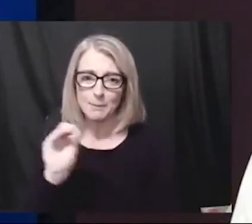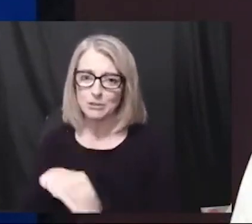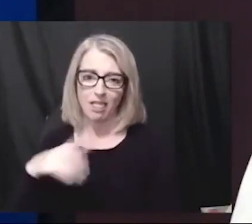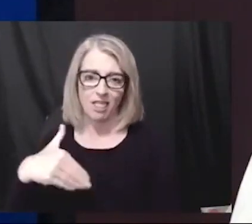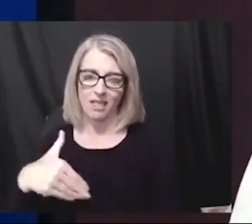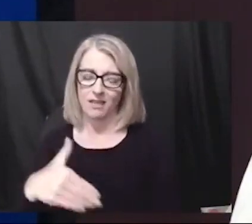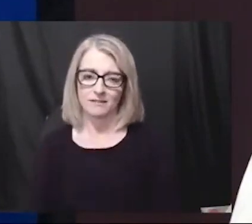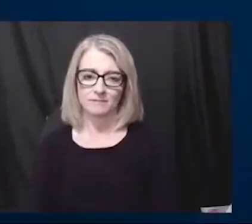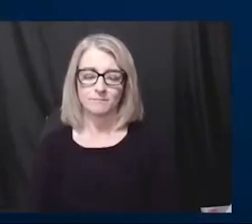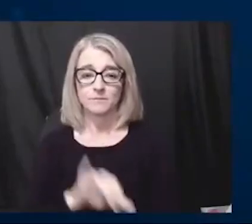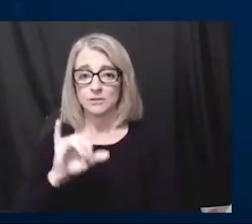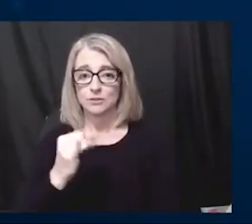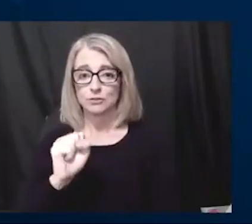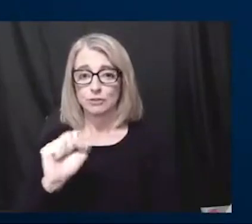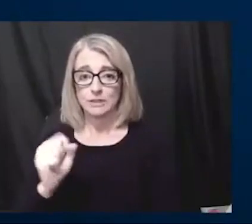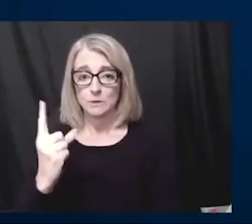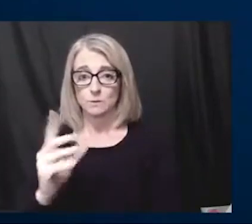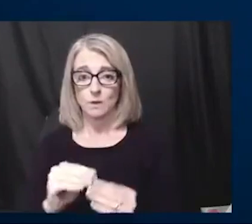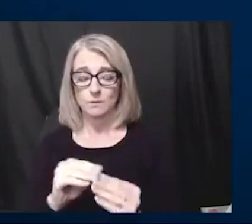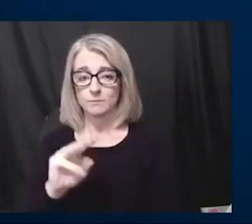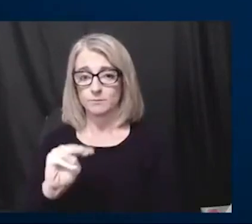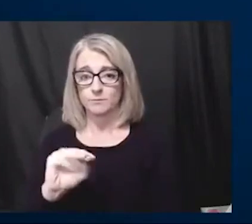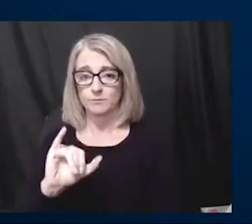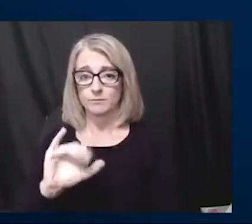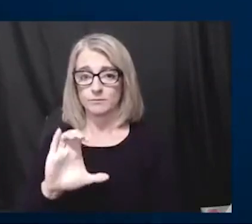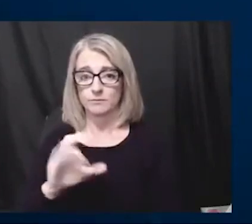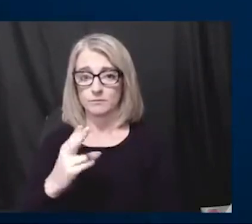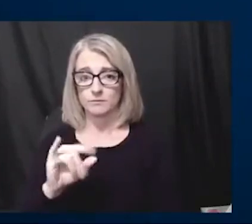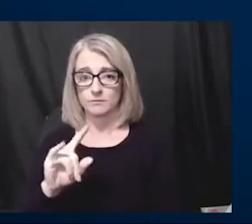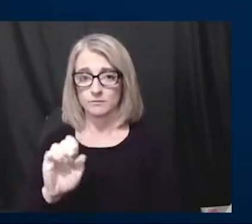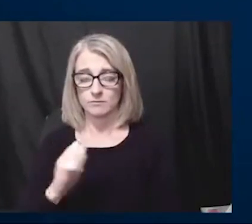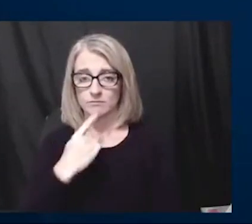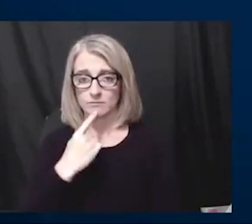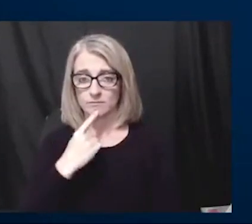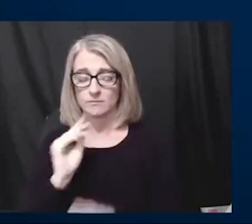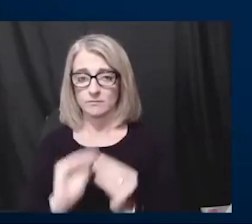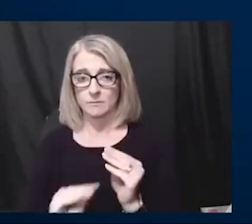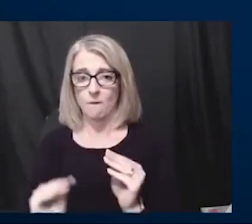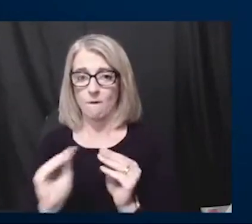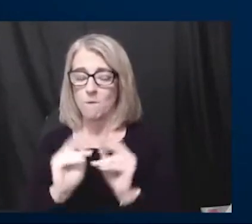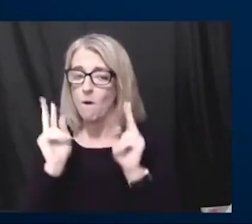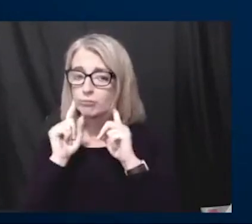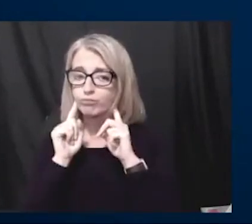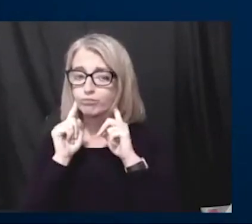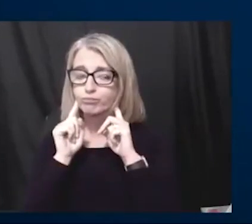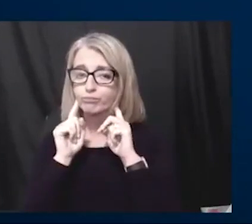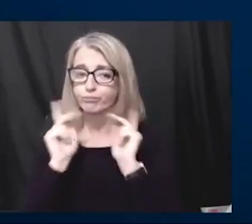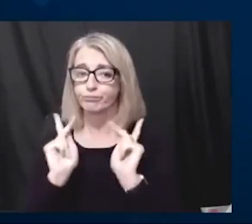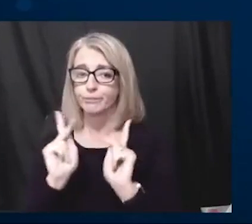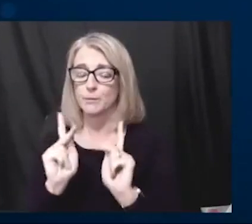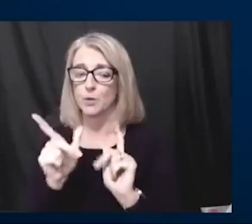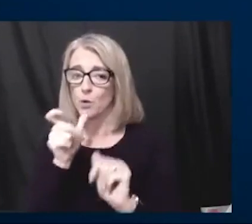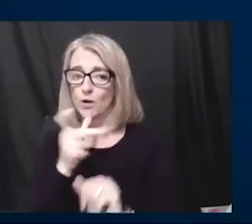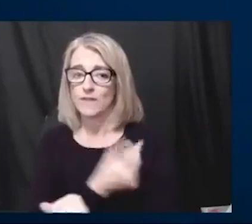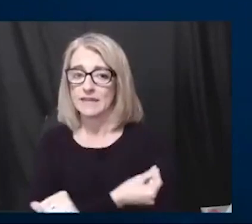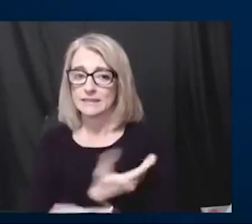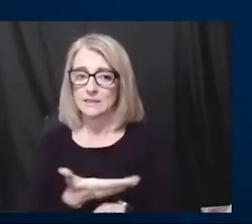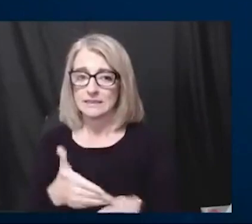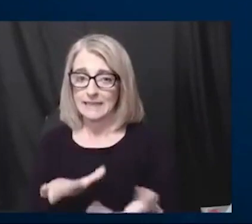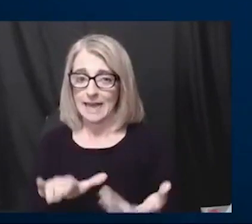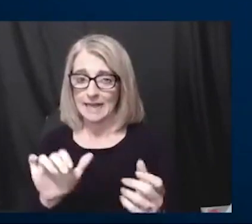Yeah, should they be? I mean, that's really not mine to say. That may not be our question either. Yeah, it's probably a question for Blue Cross or United Healthcare,